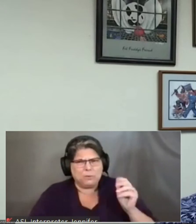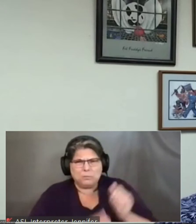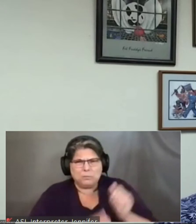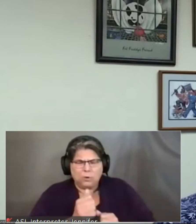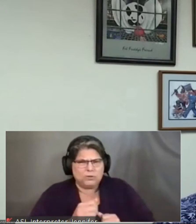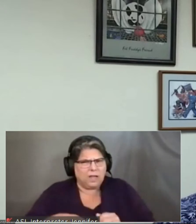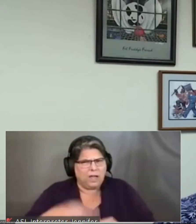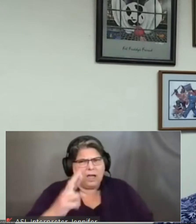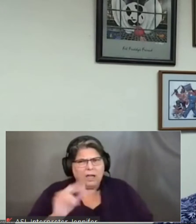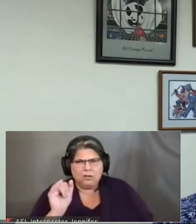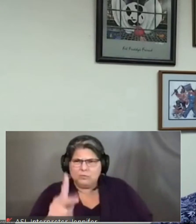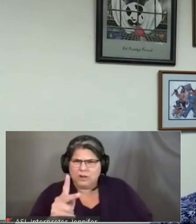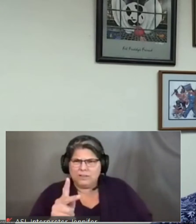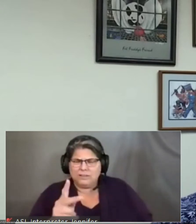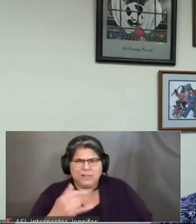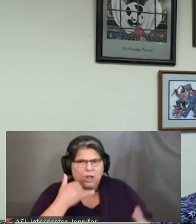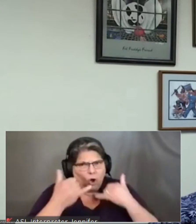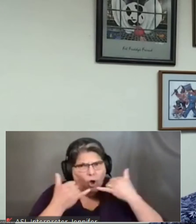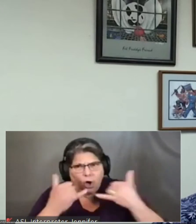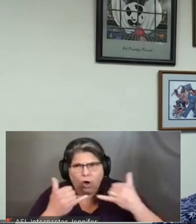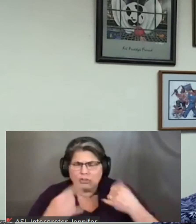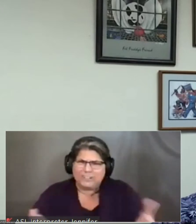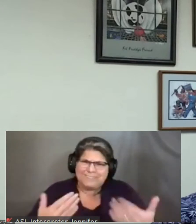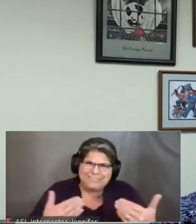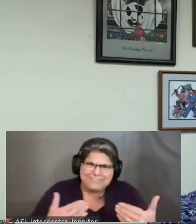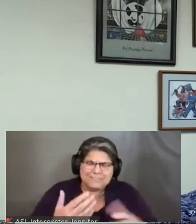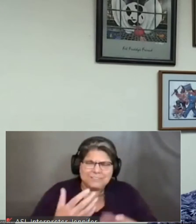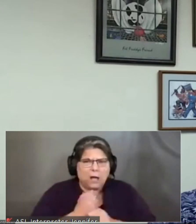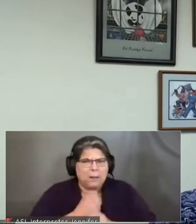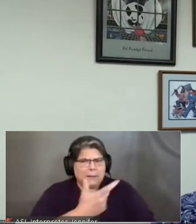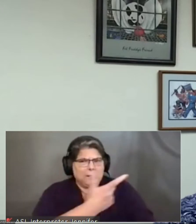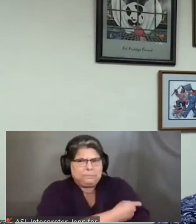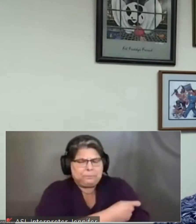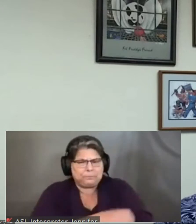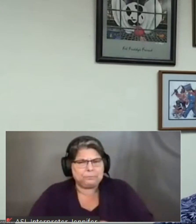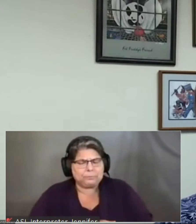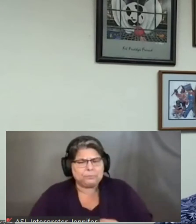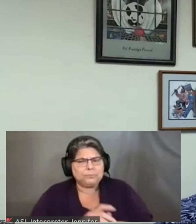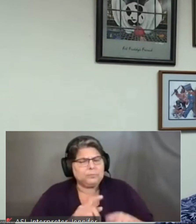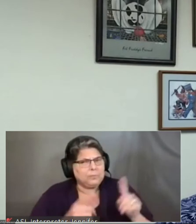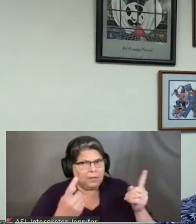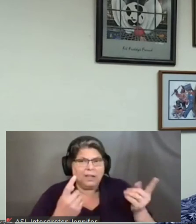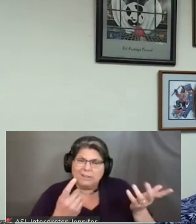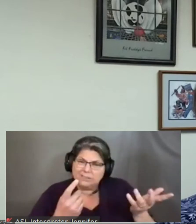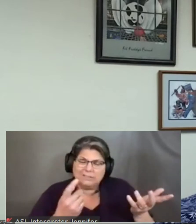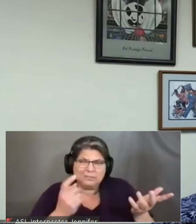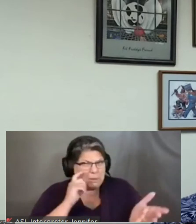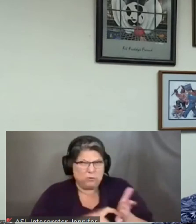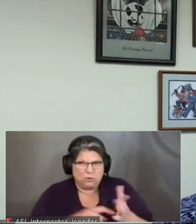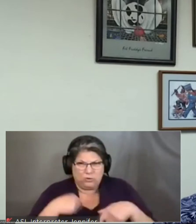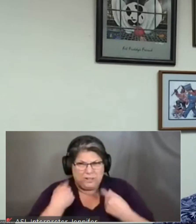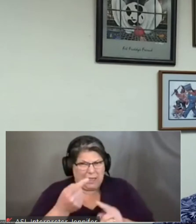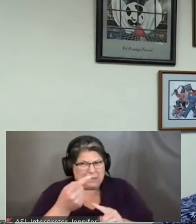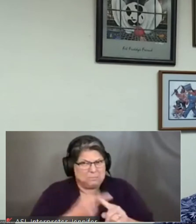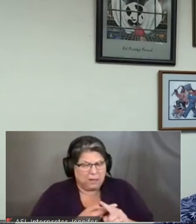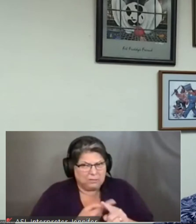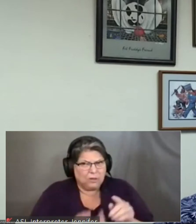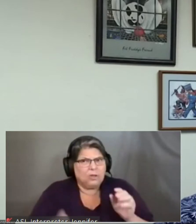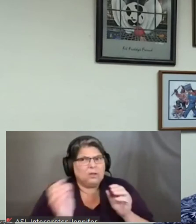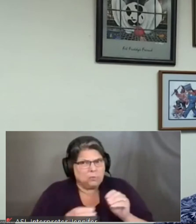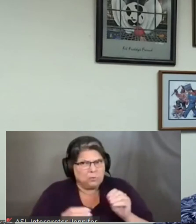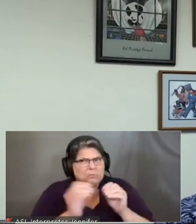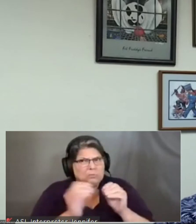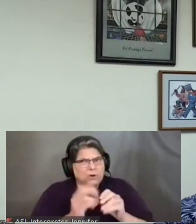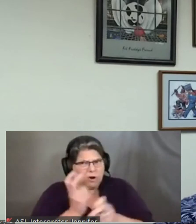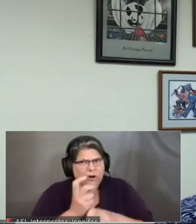getting them in. However, we have been running, and you probably know this over the last month, more and more